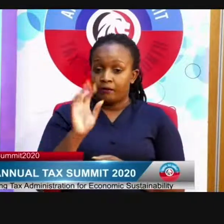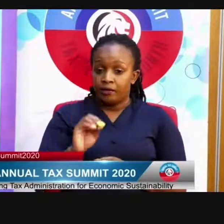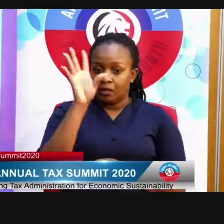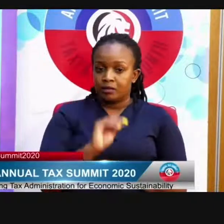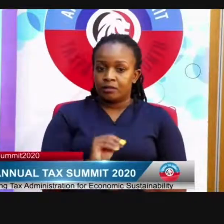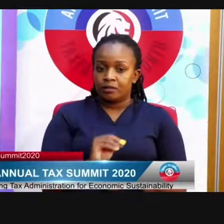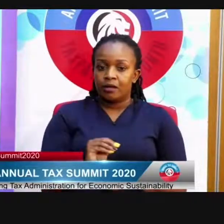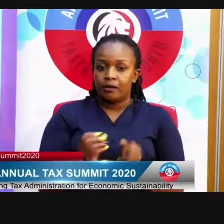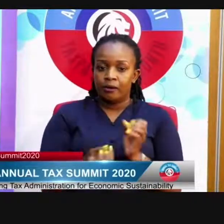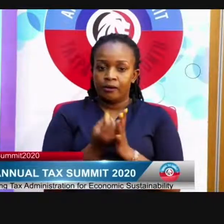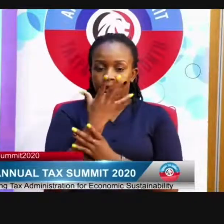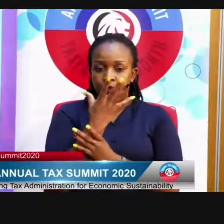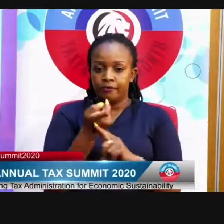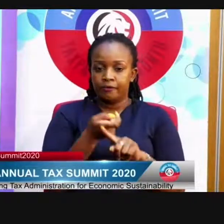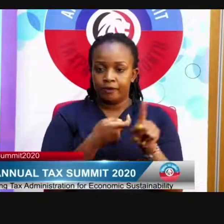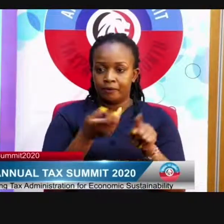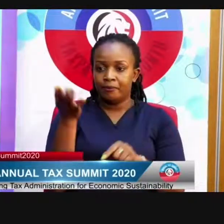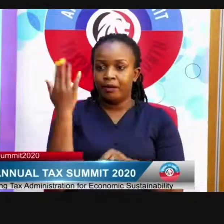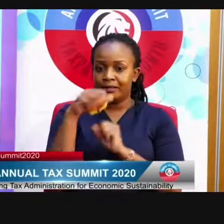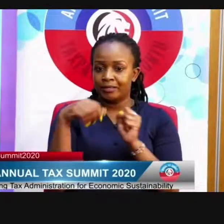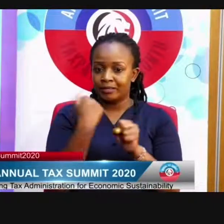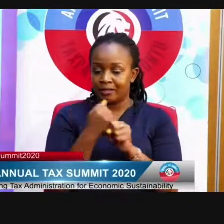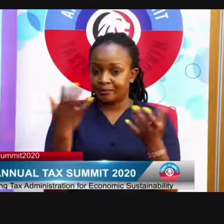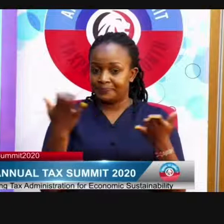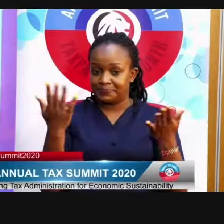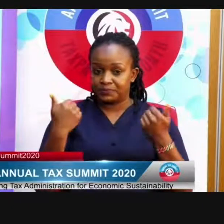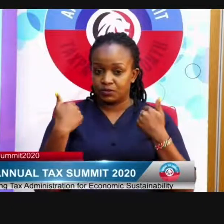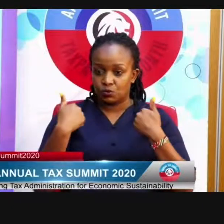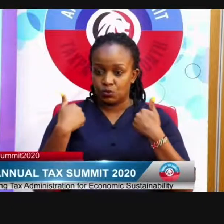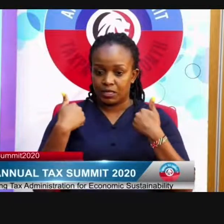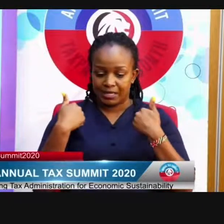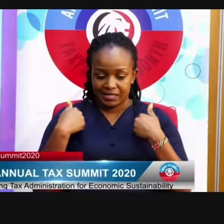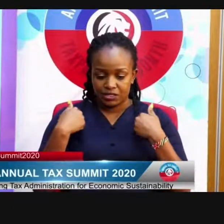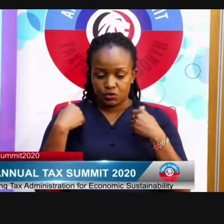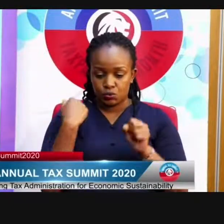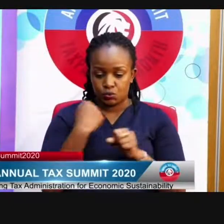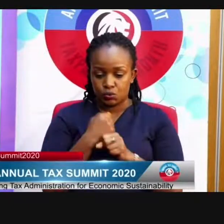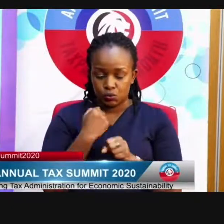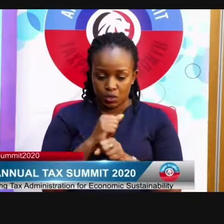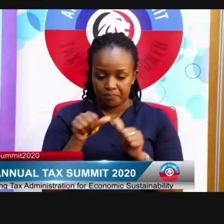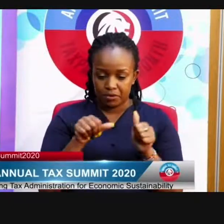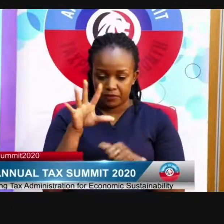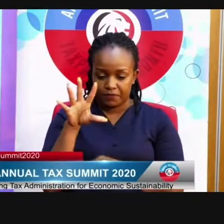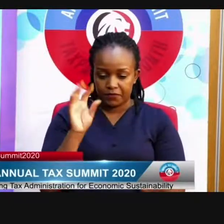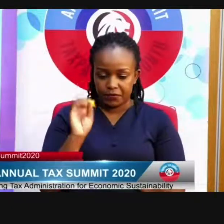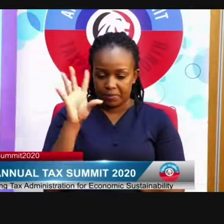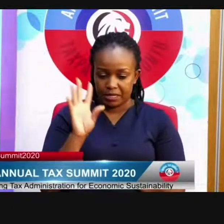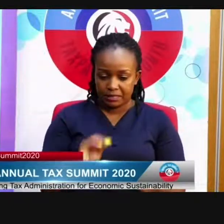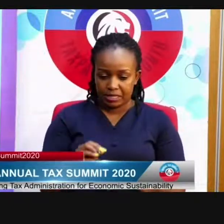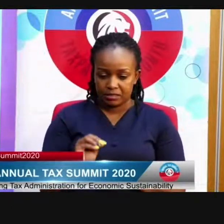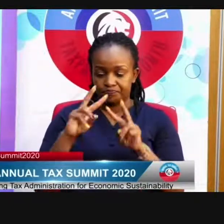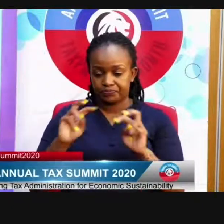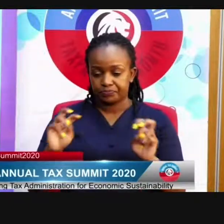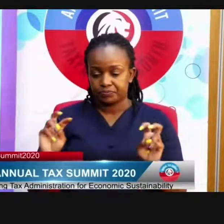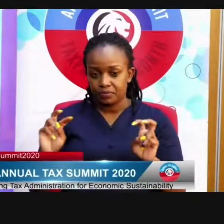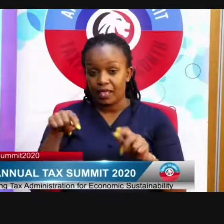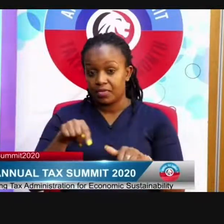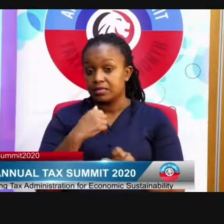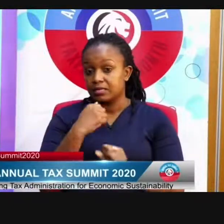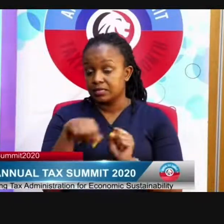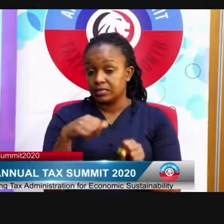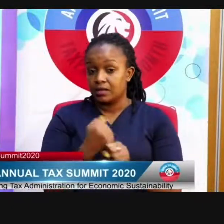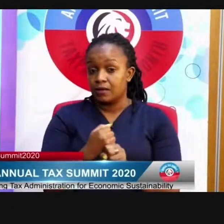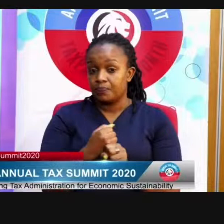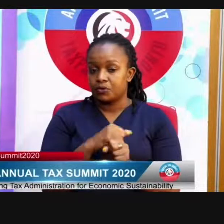did about 1.5 auto assessments. This year we did about 3.6 million auto